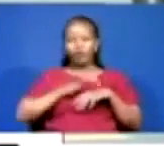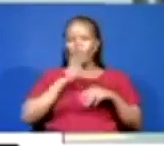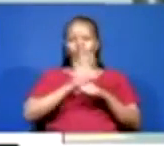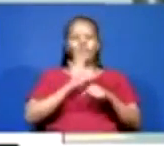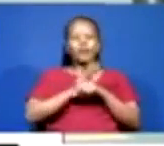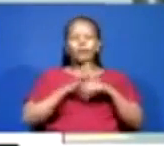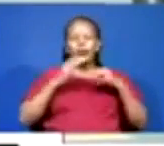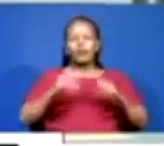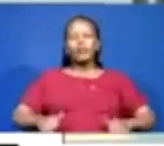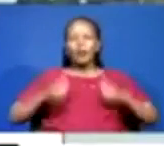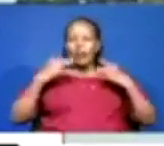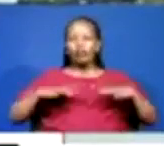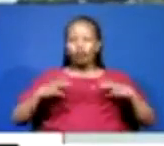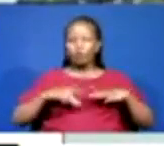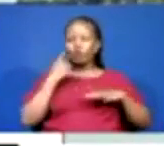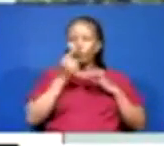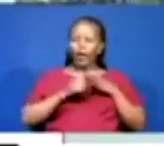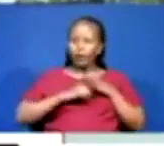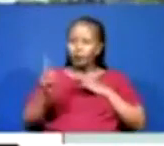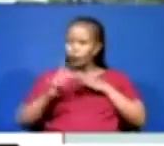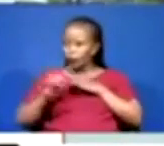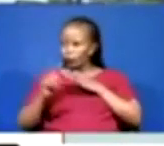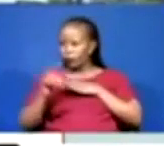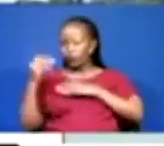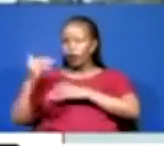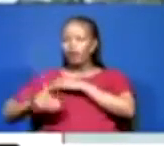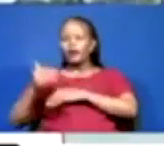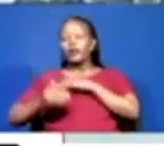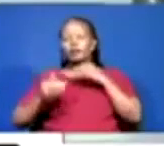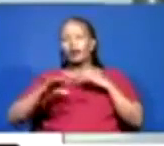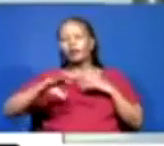flee to other neighboring countries for their safety. Reporting from